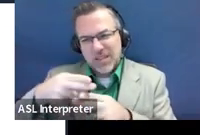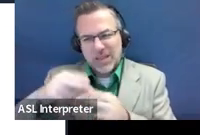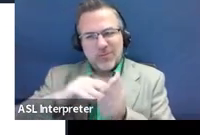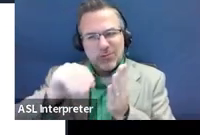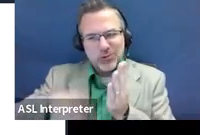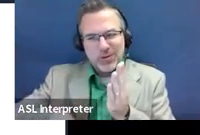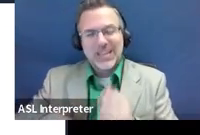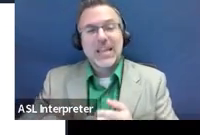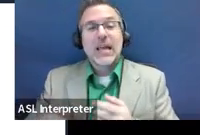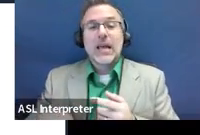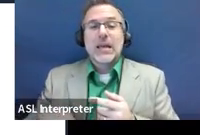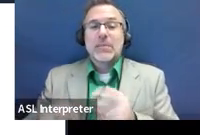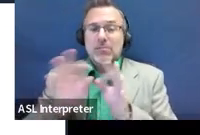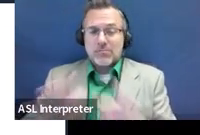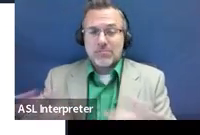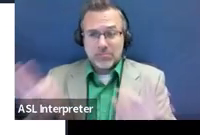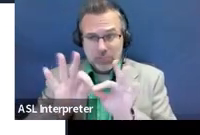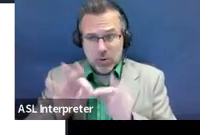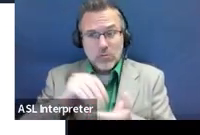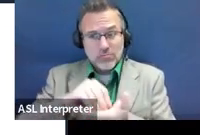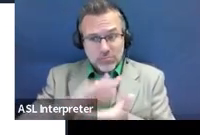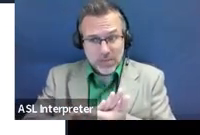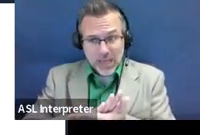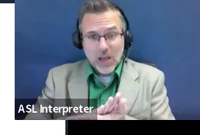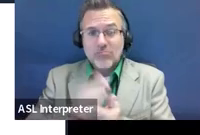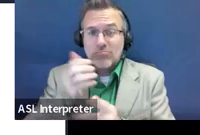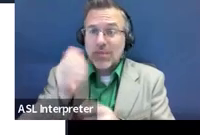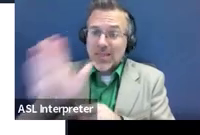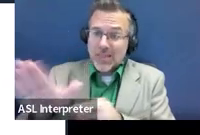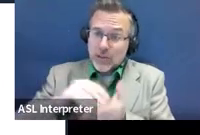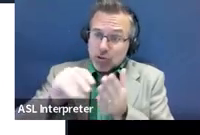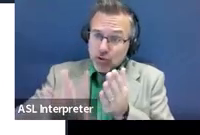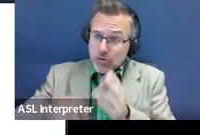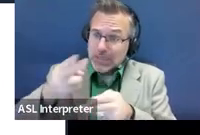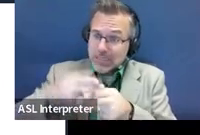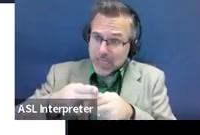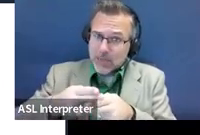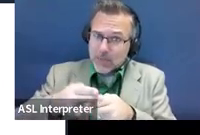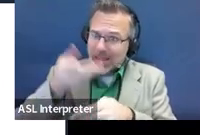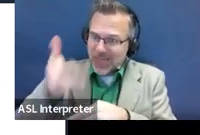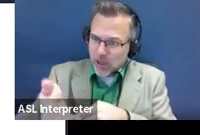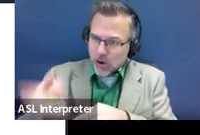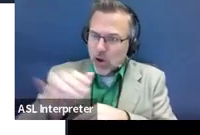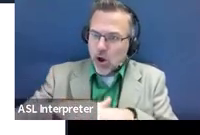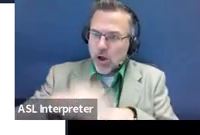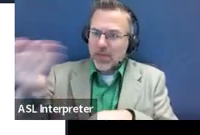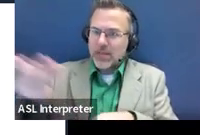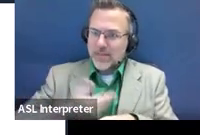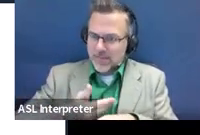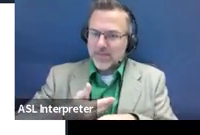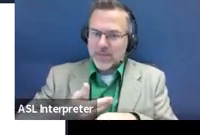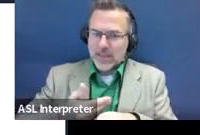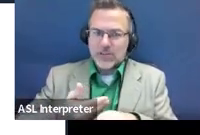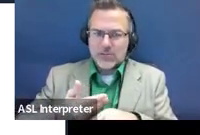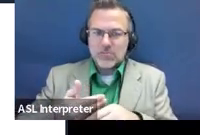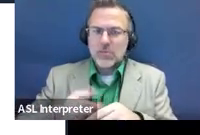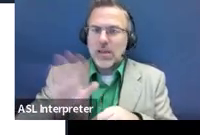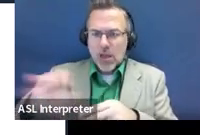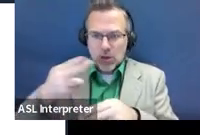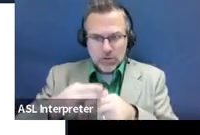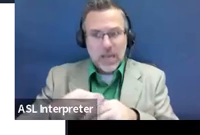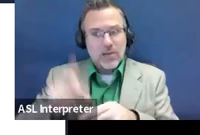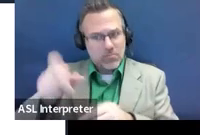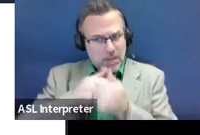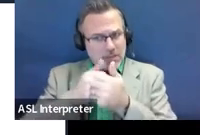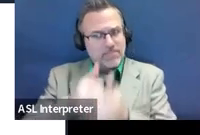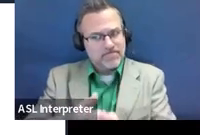they're listed as a participant or an invitee on that second page is compliant.